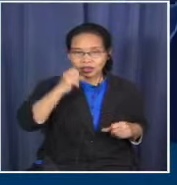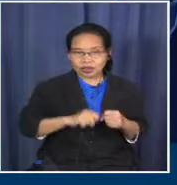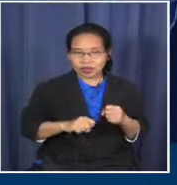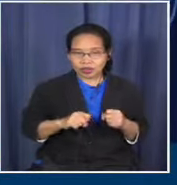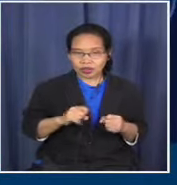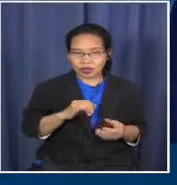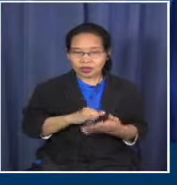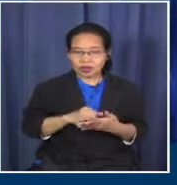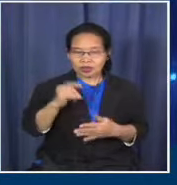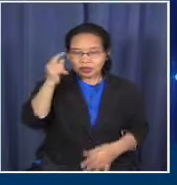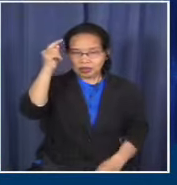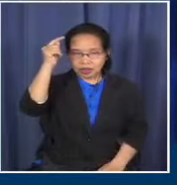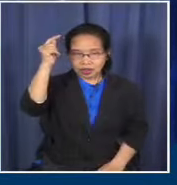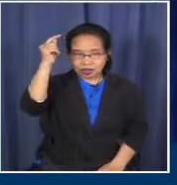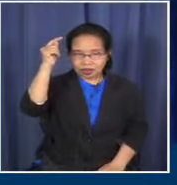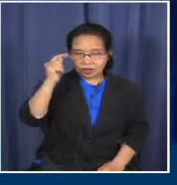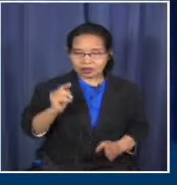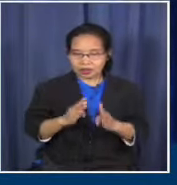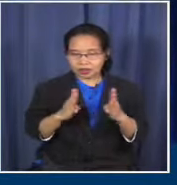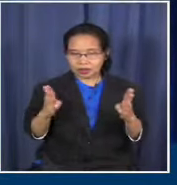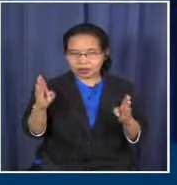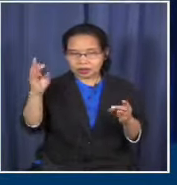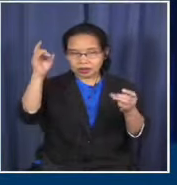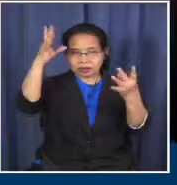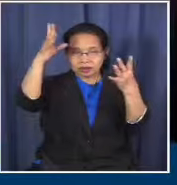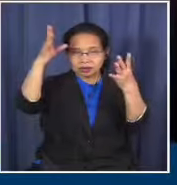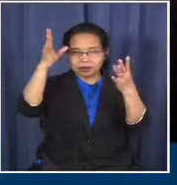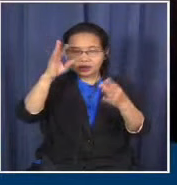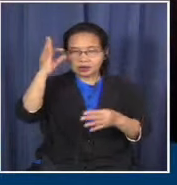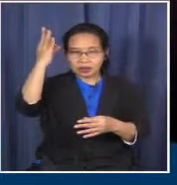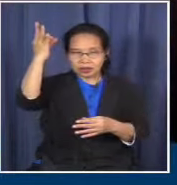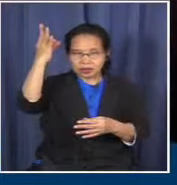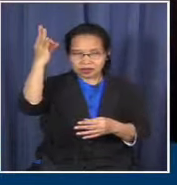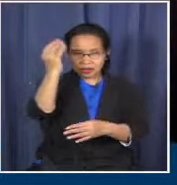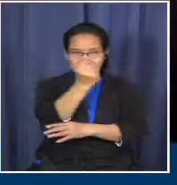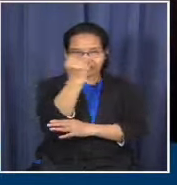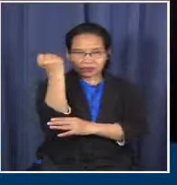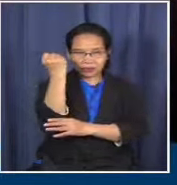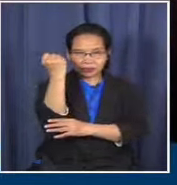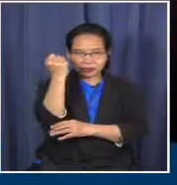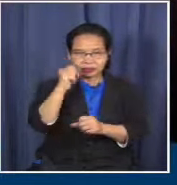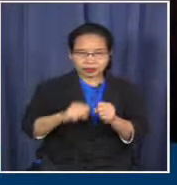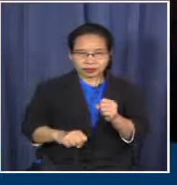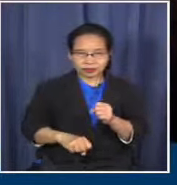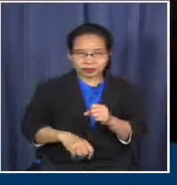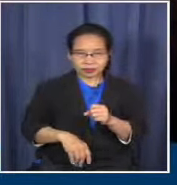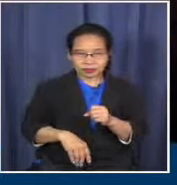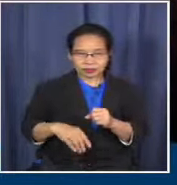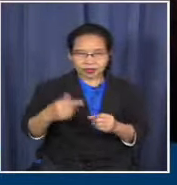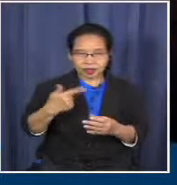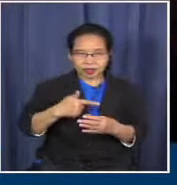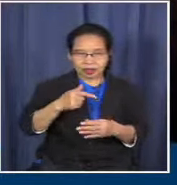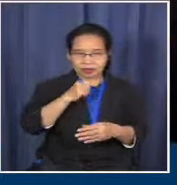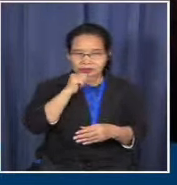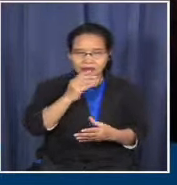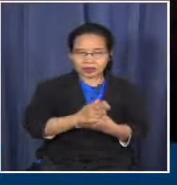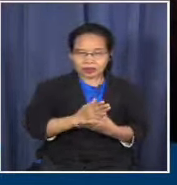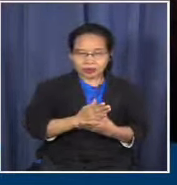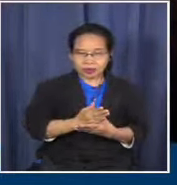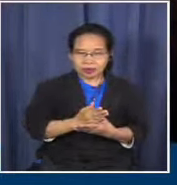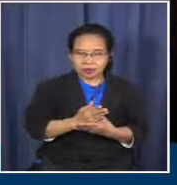always friction. So that theory of the Big Bang about frictionless